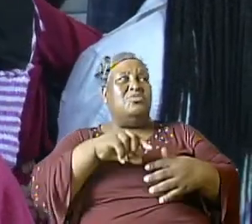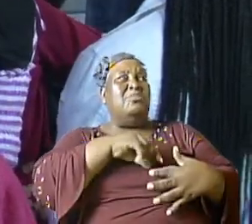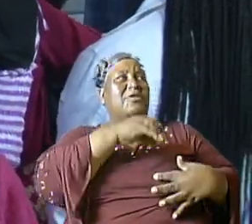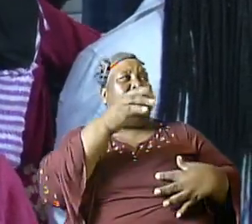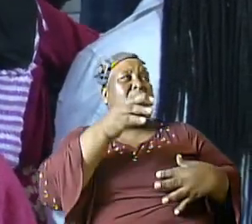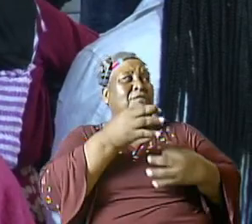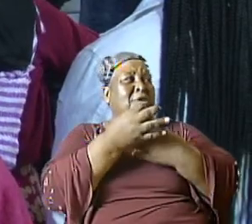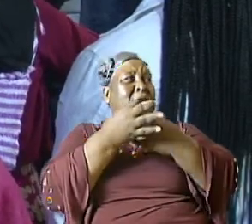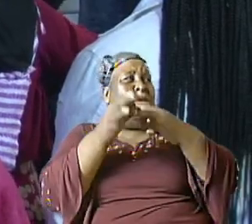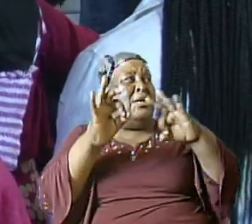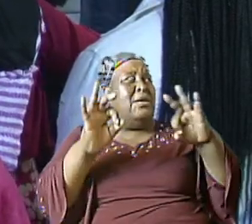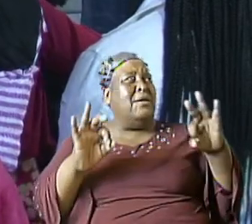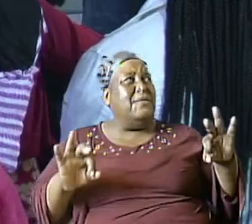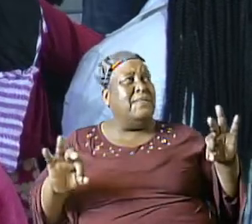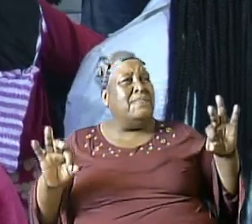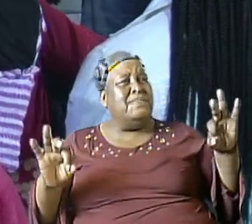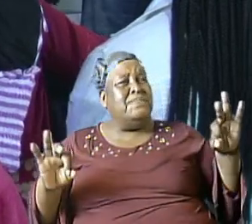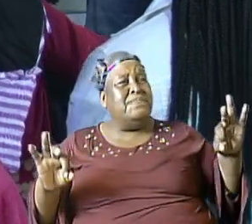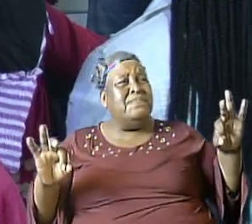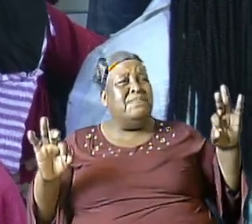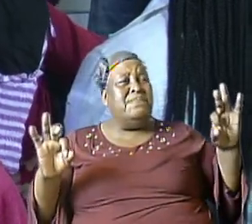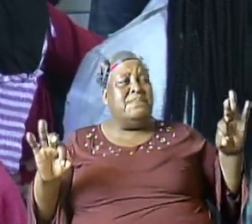the Spirit to be